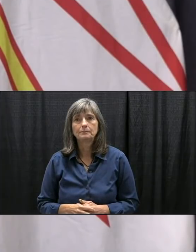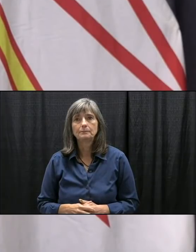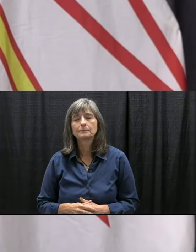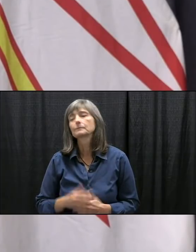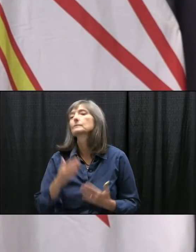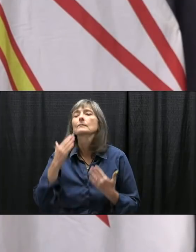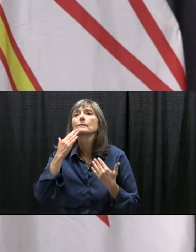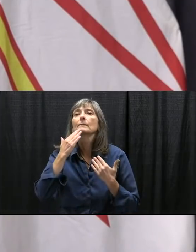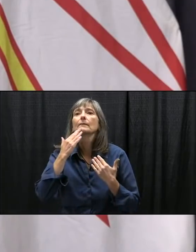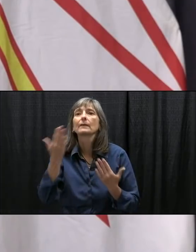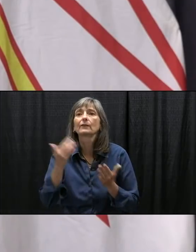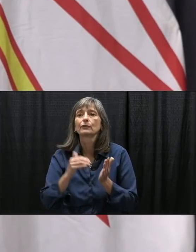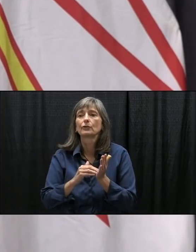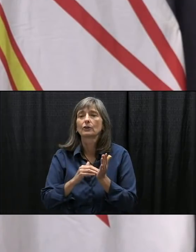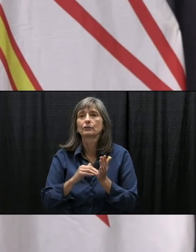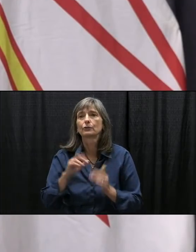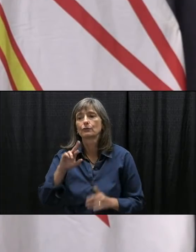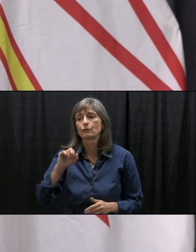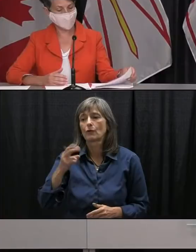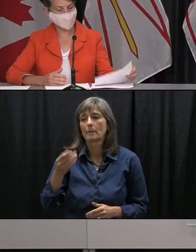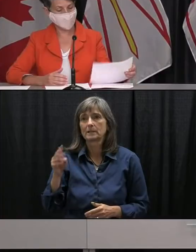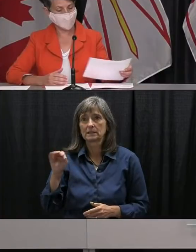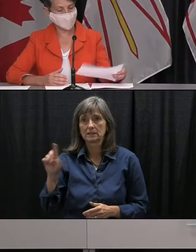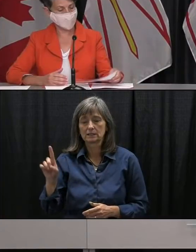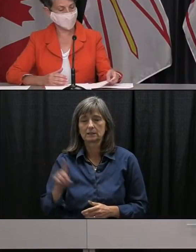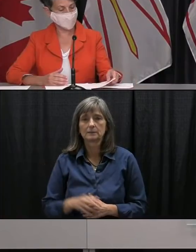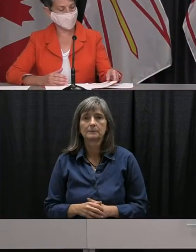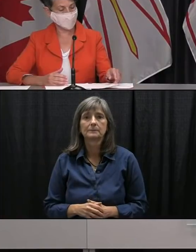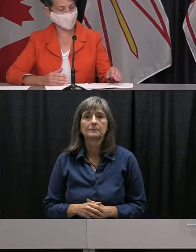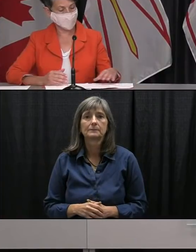Thank you very much, Dr. Rahman.